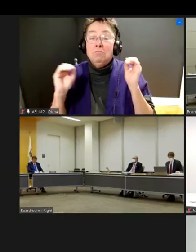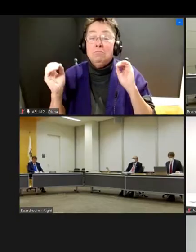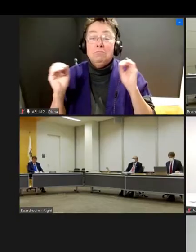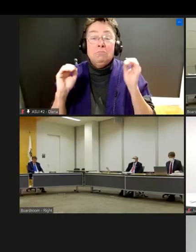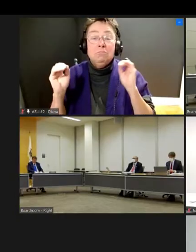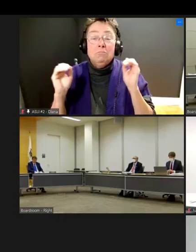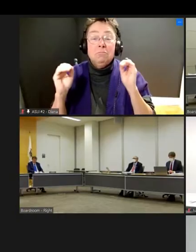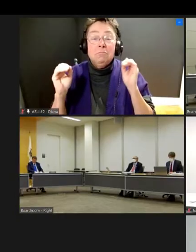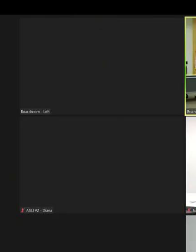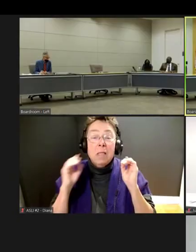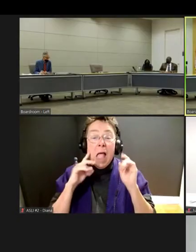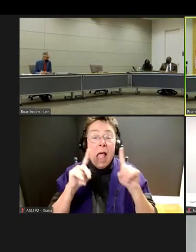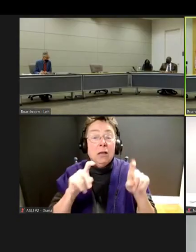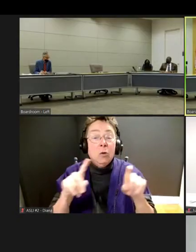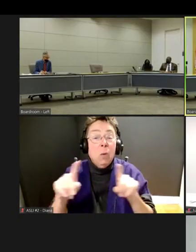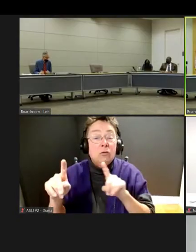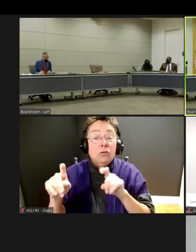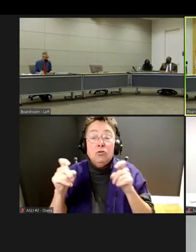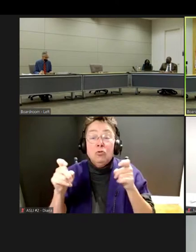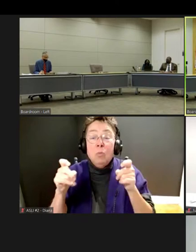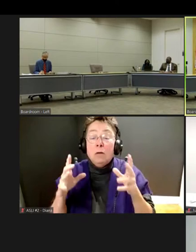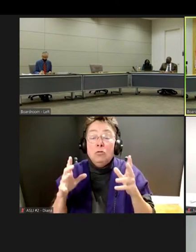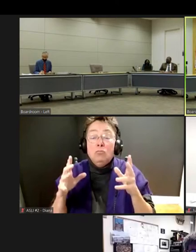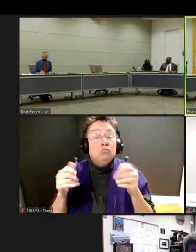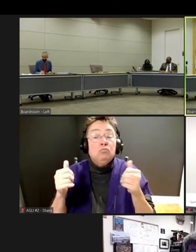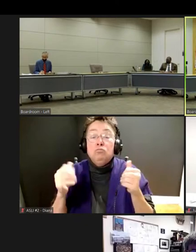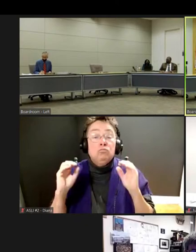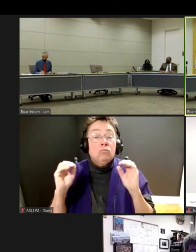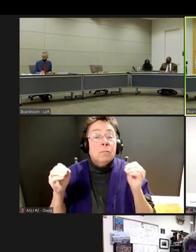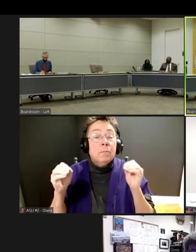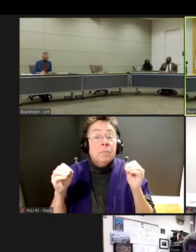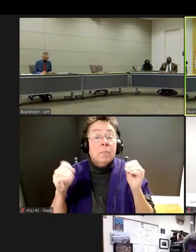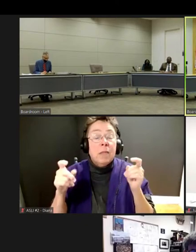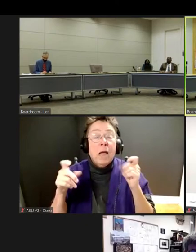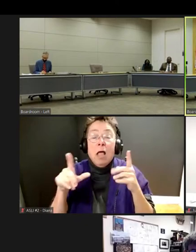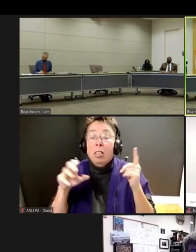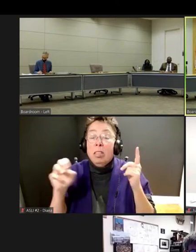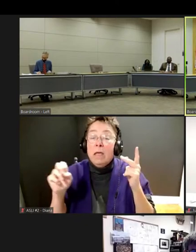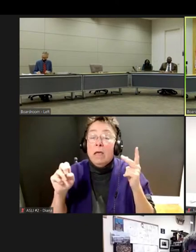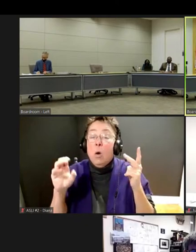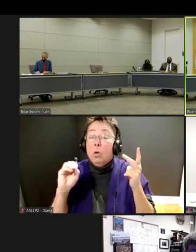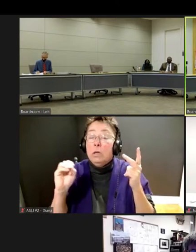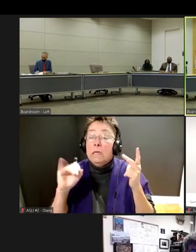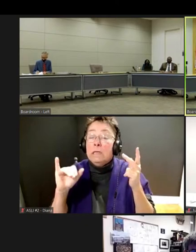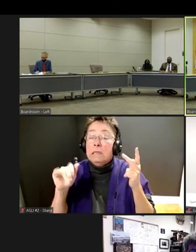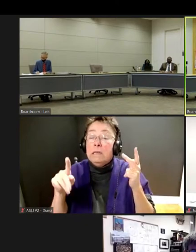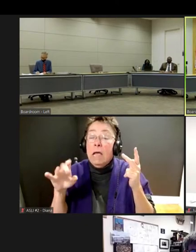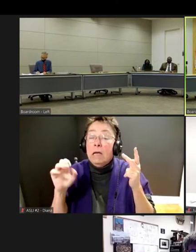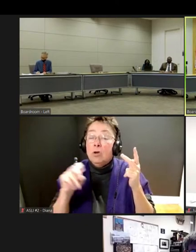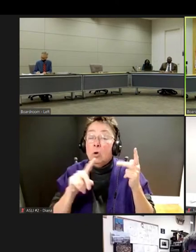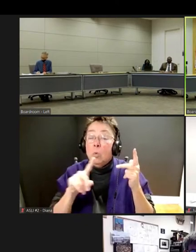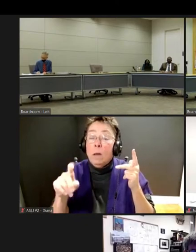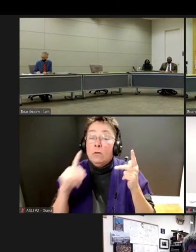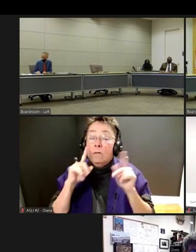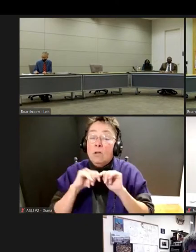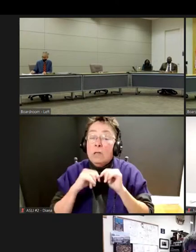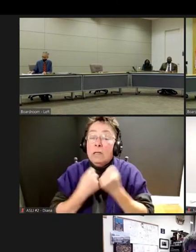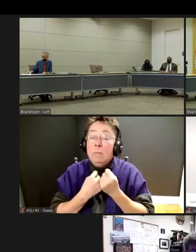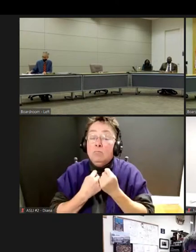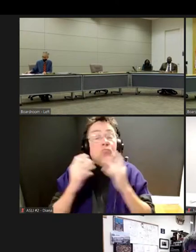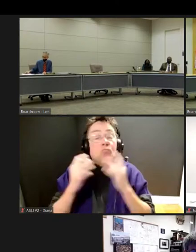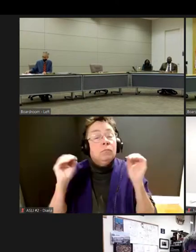questions. Any questions, Director Silva? No questions. Director Lee, Ortiz, or Jakes, any questions for the team? No